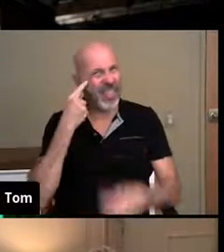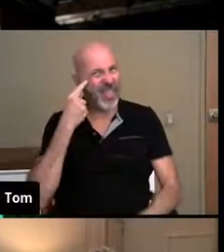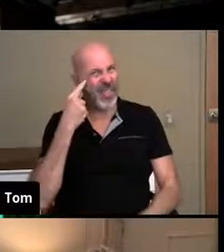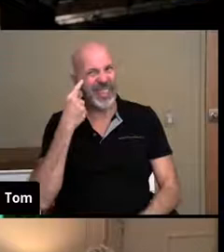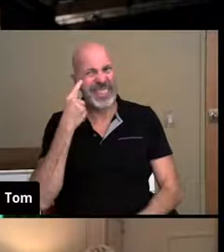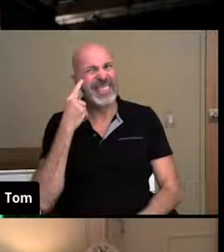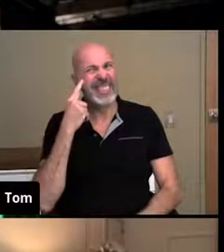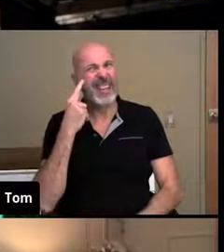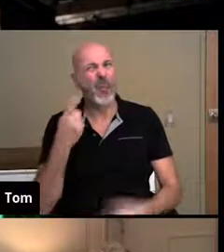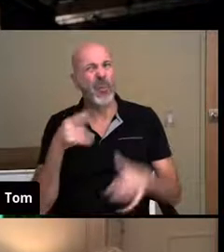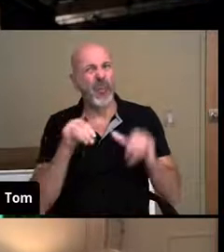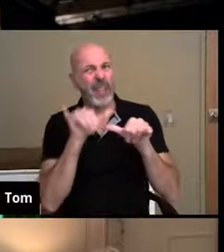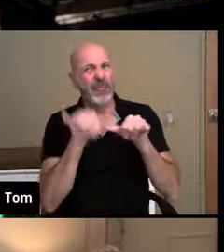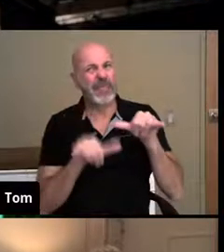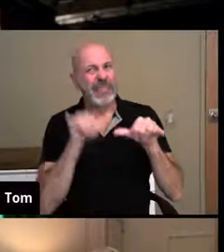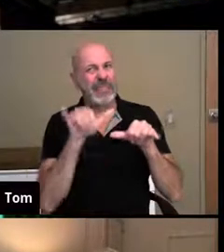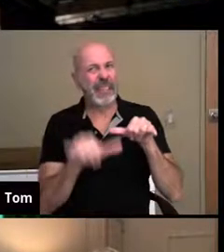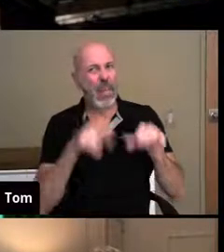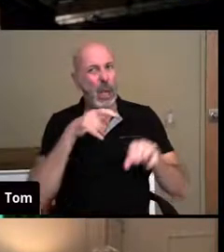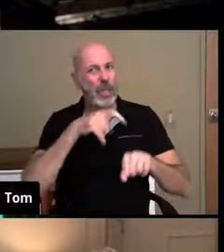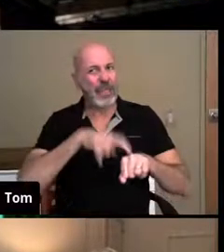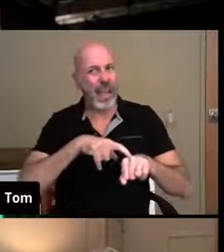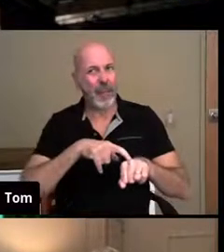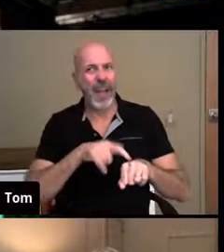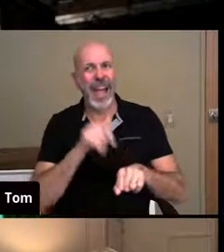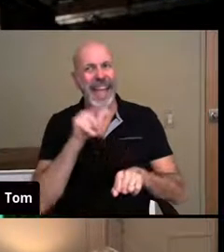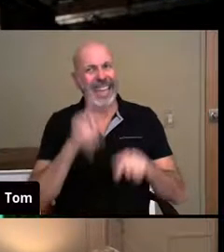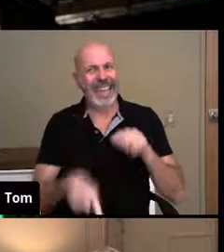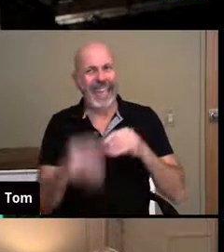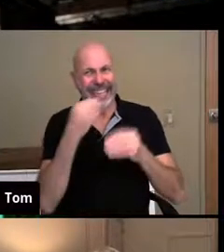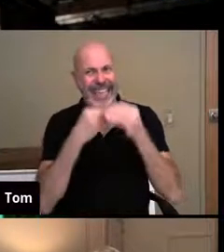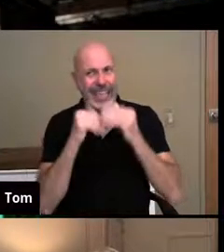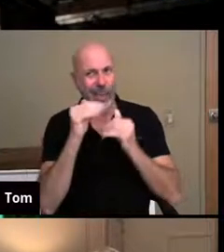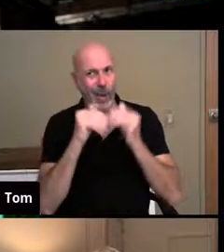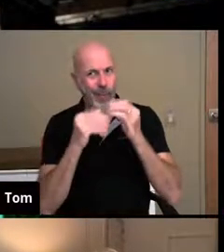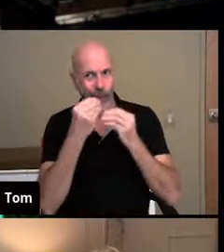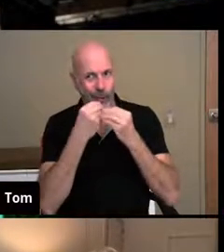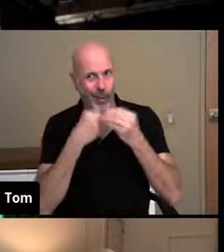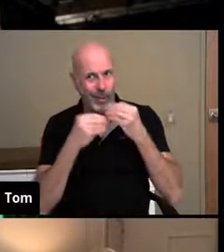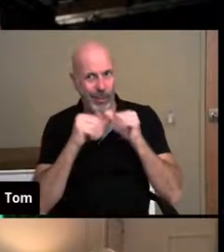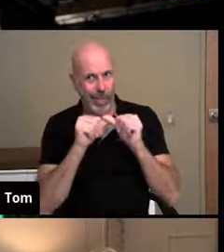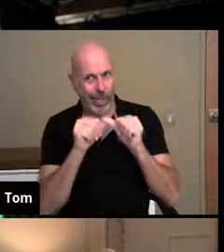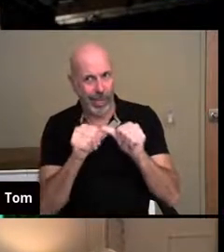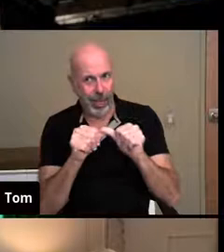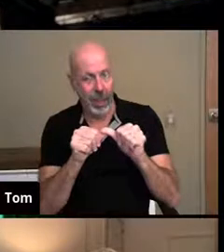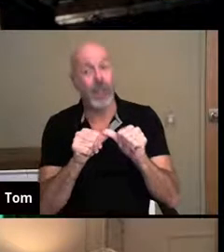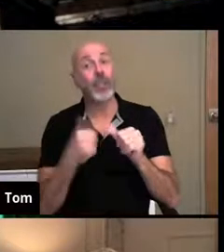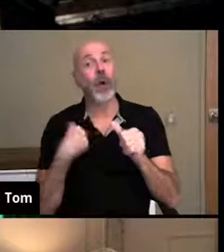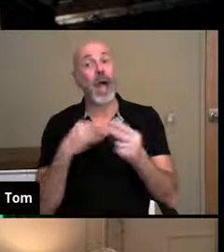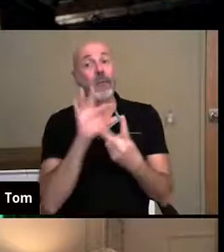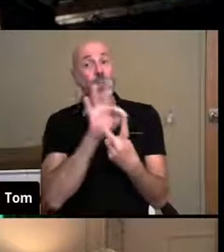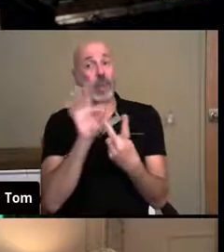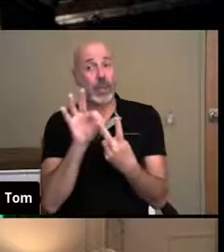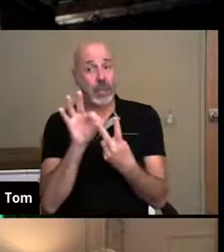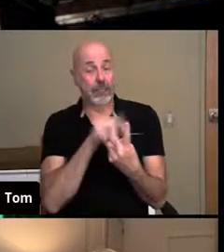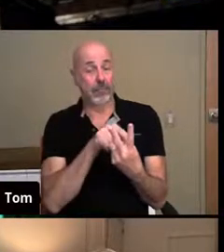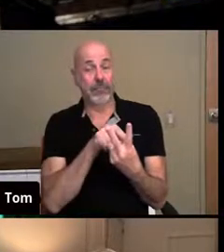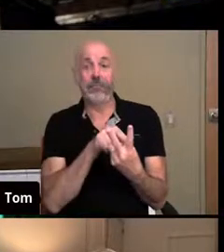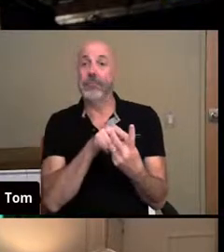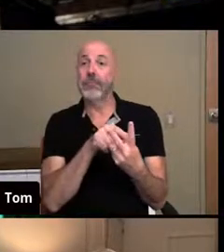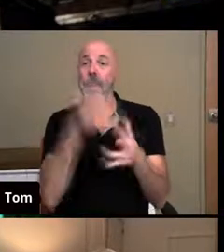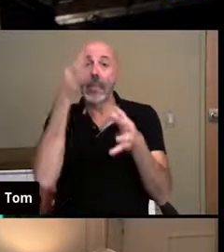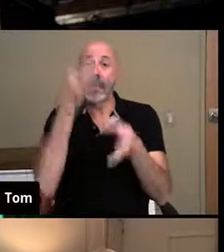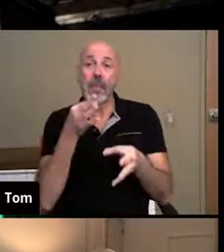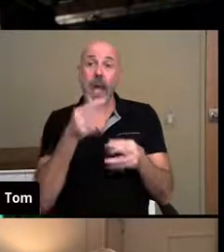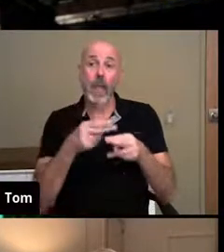to happen for a long time, and I'm not in a position to eat like this. And I have one of two choices. Yeah. I can either decide to lose